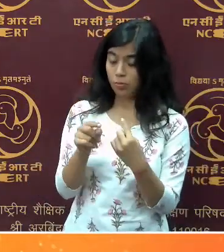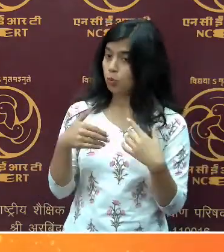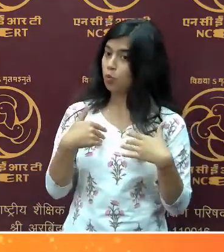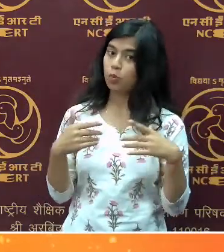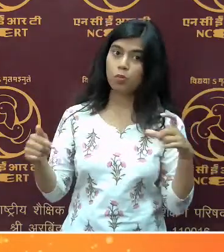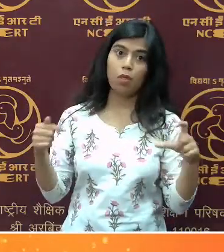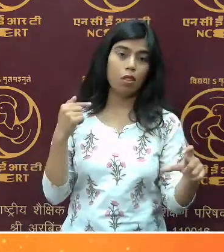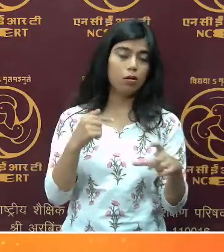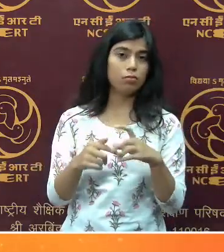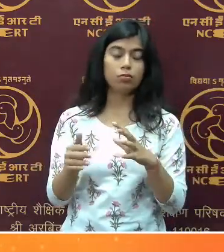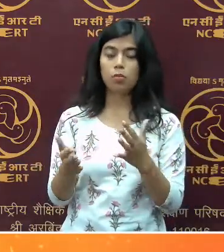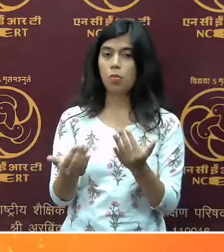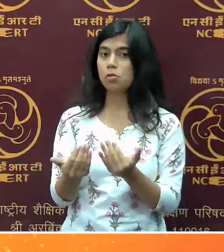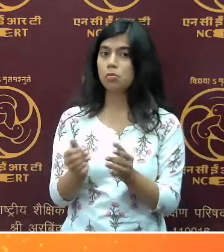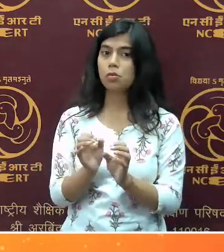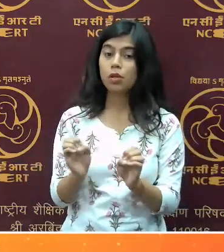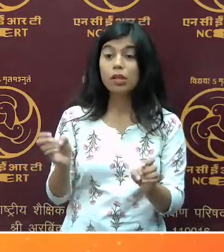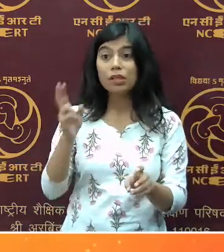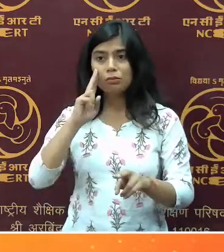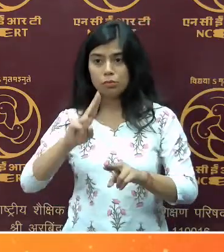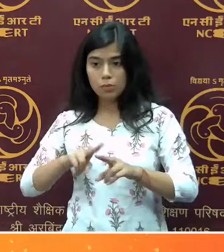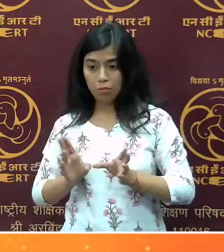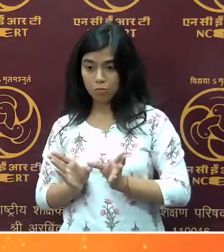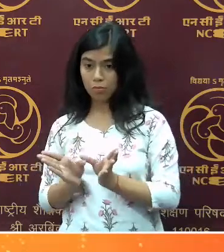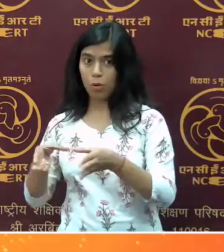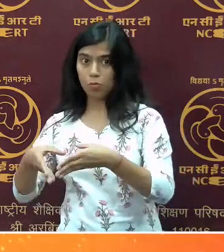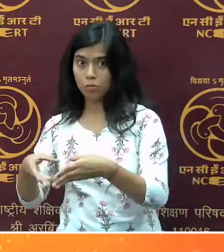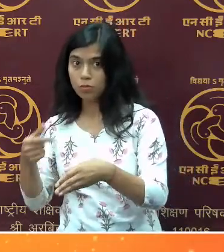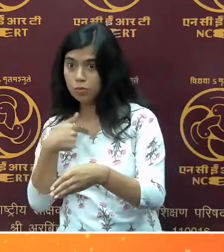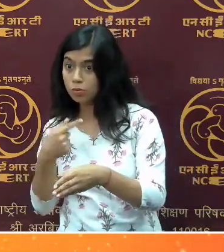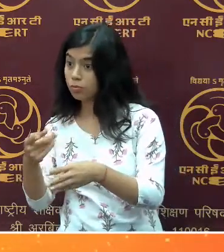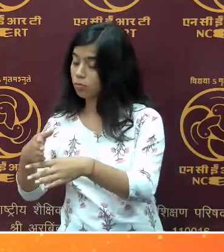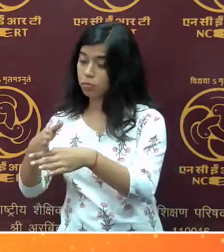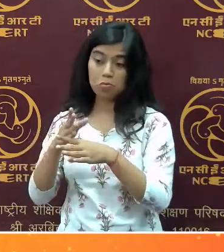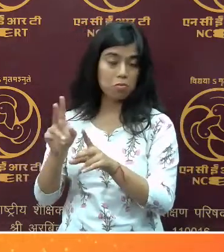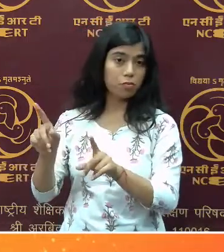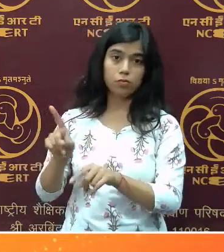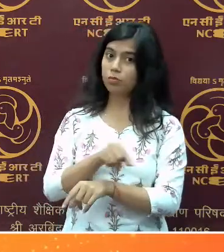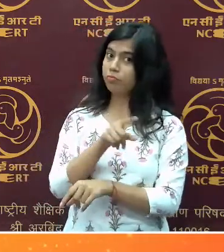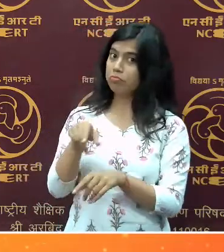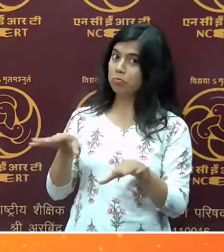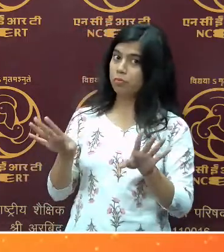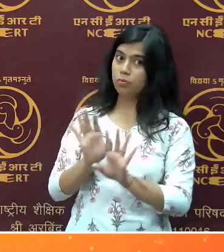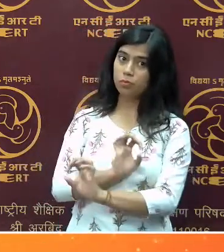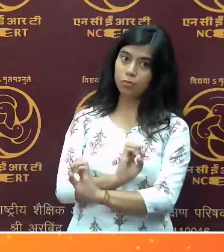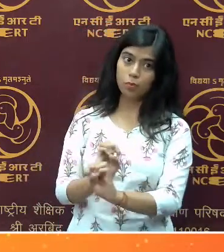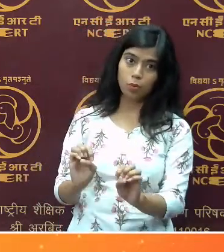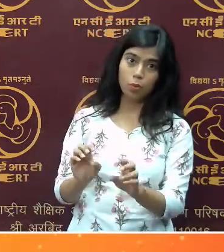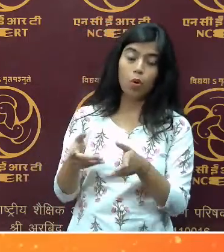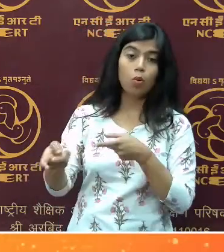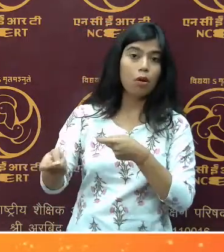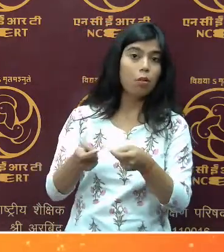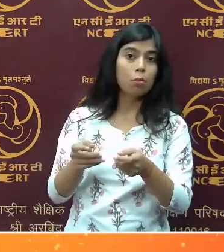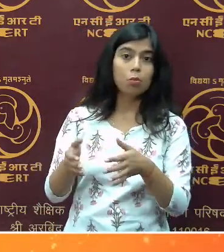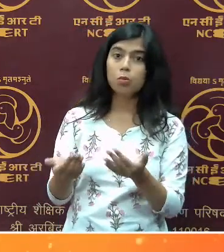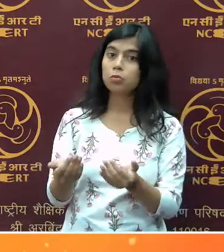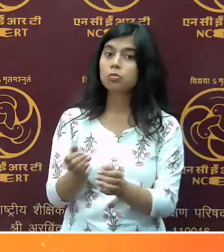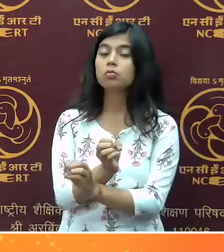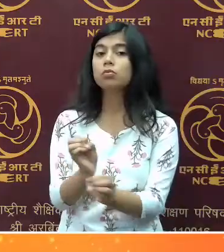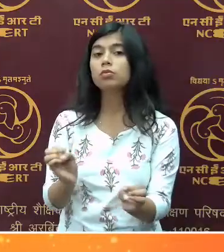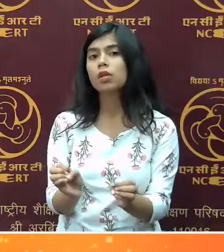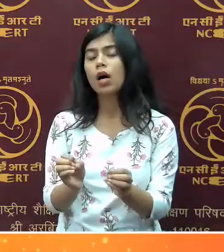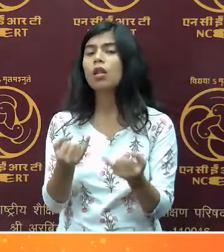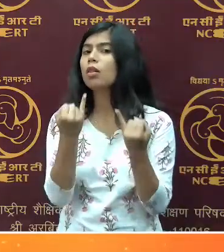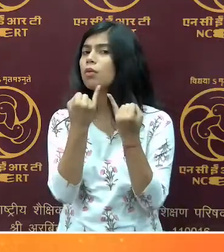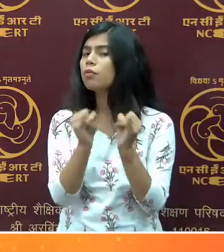religion or defamatory to any community, it can be restricted, it can be controlled. So, freedom